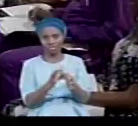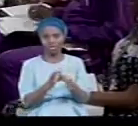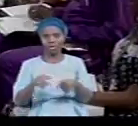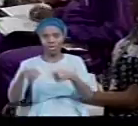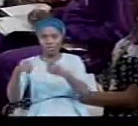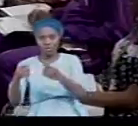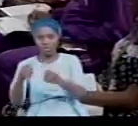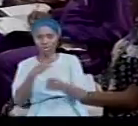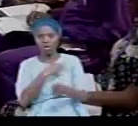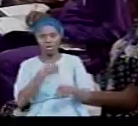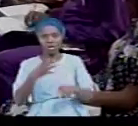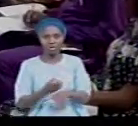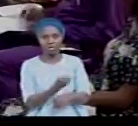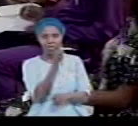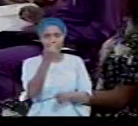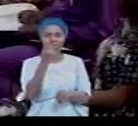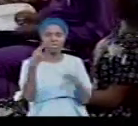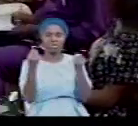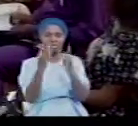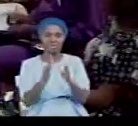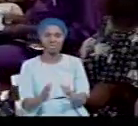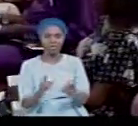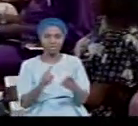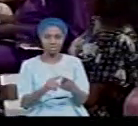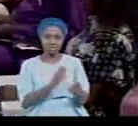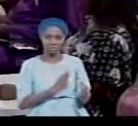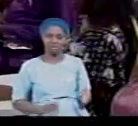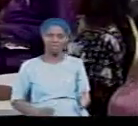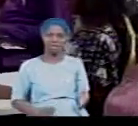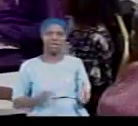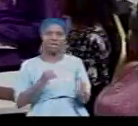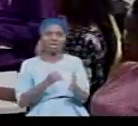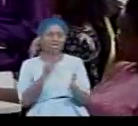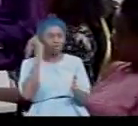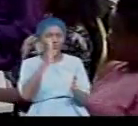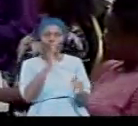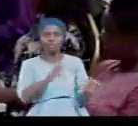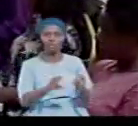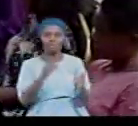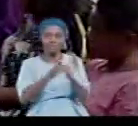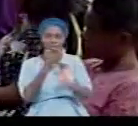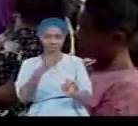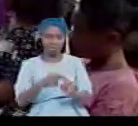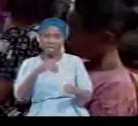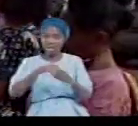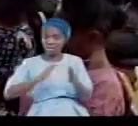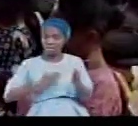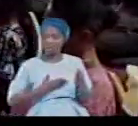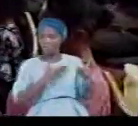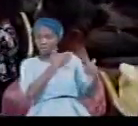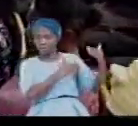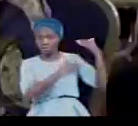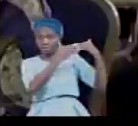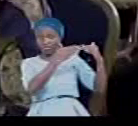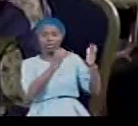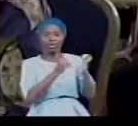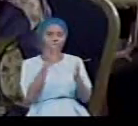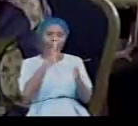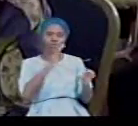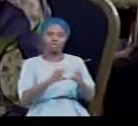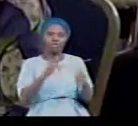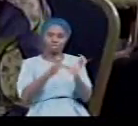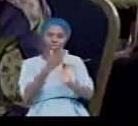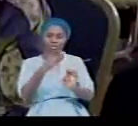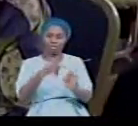to Christ. It will be done. In our generation, it will be done.